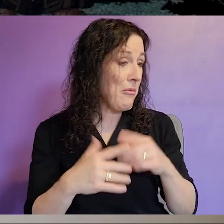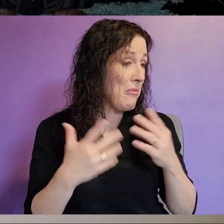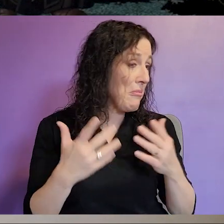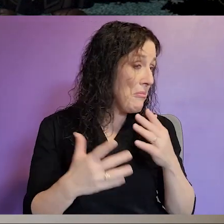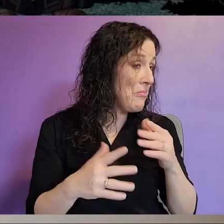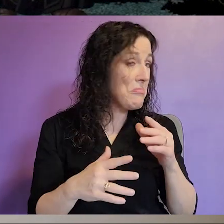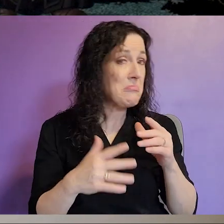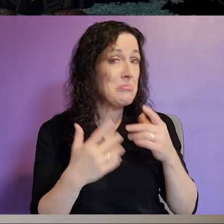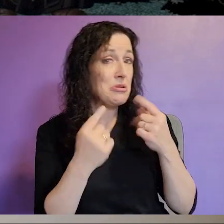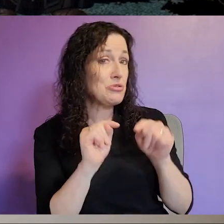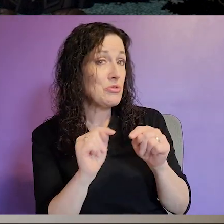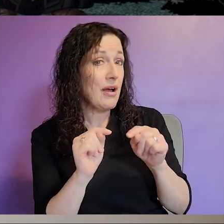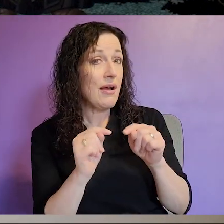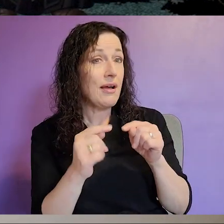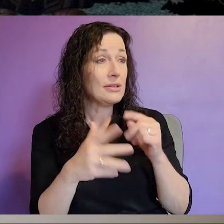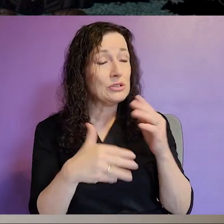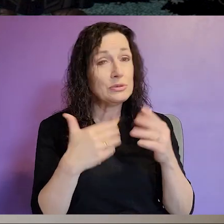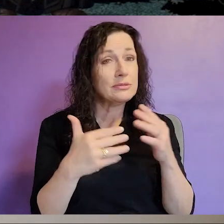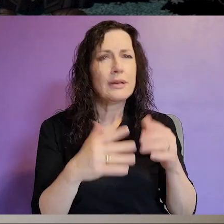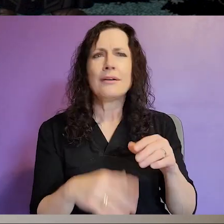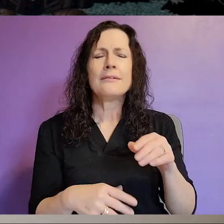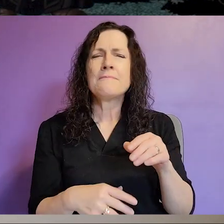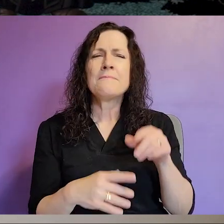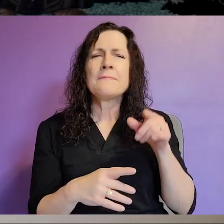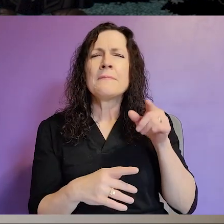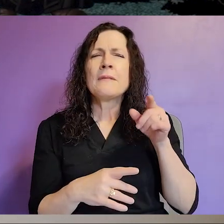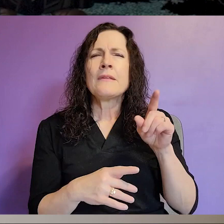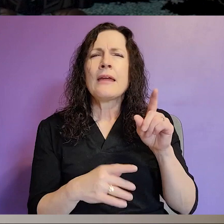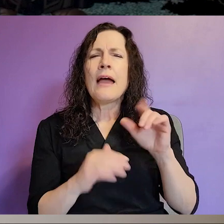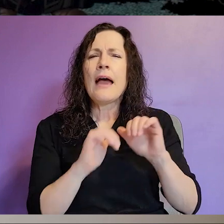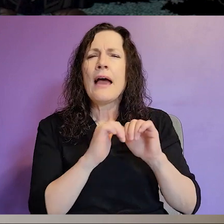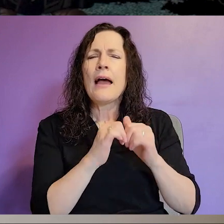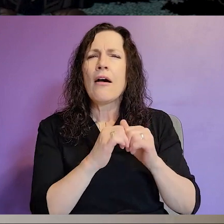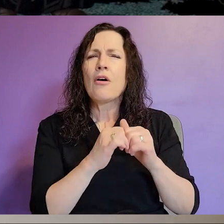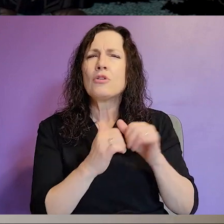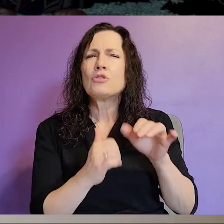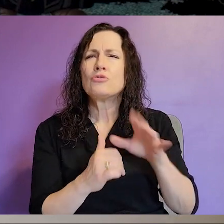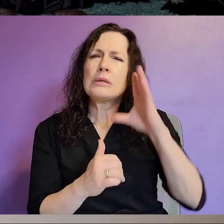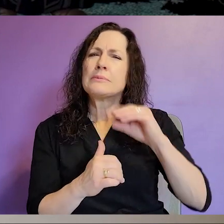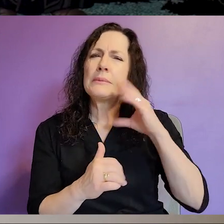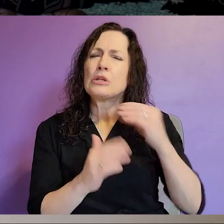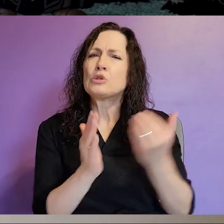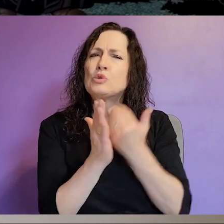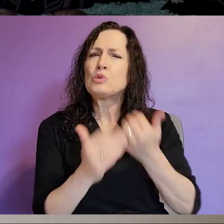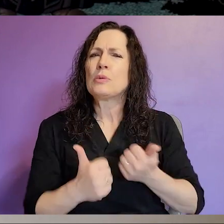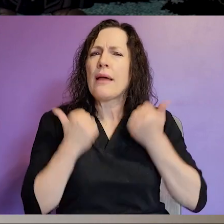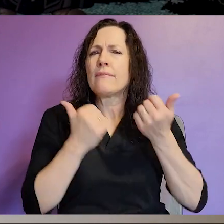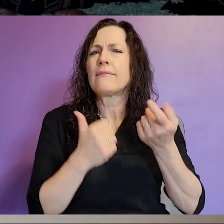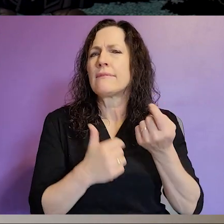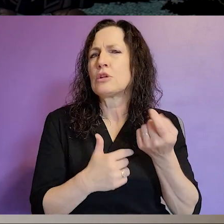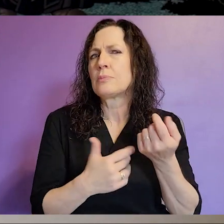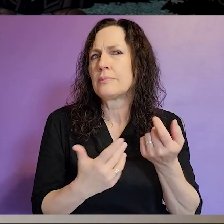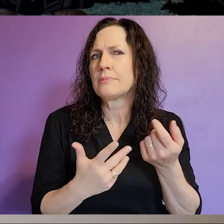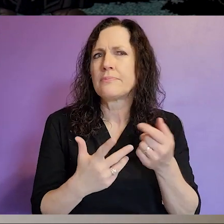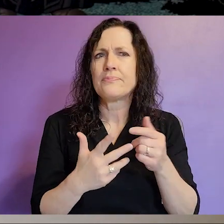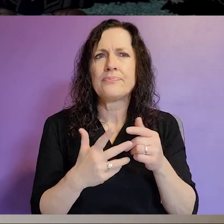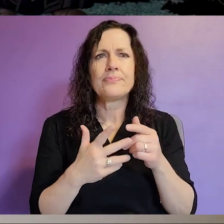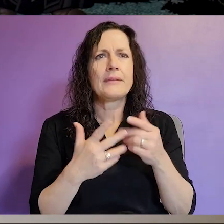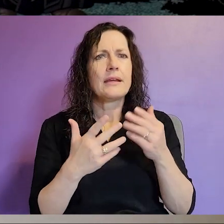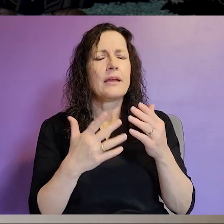Who did you say hello to and who did you converse with and who did you find life a little